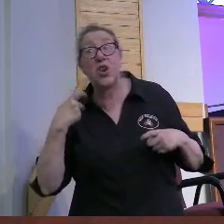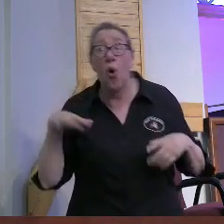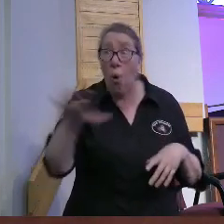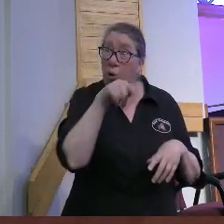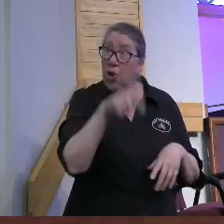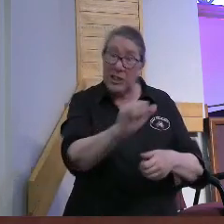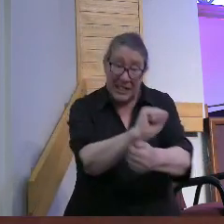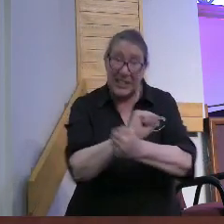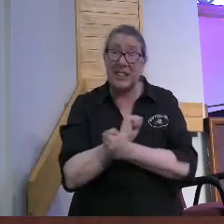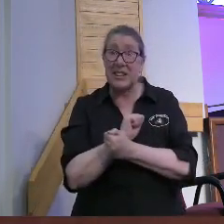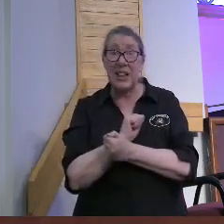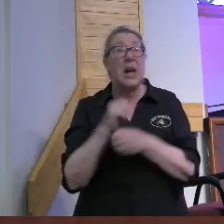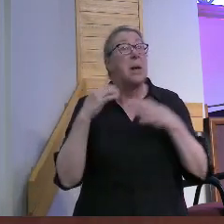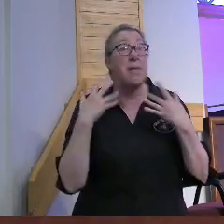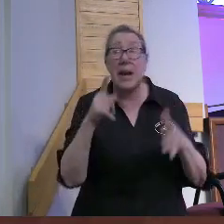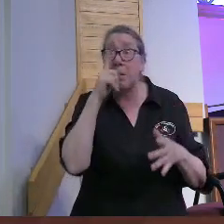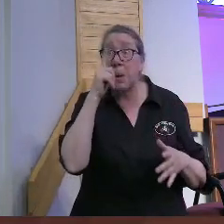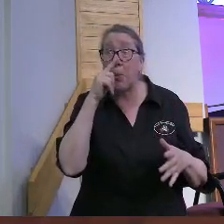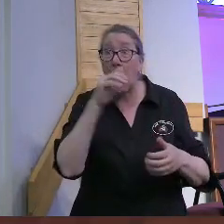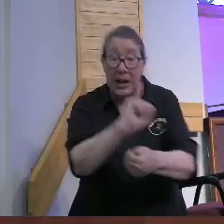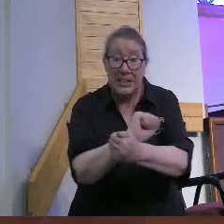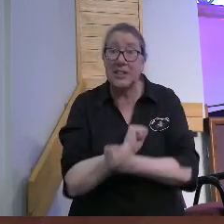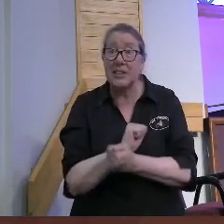lot of people have become captive to worry as well.